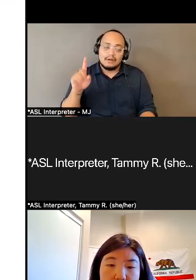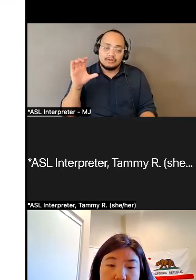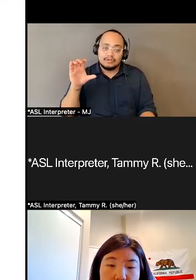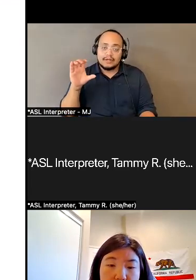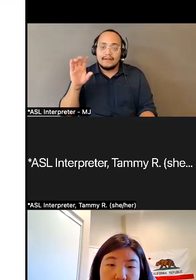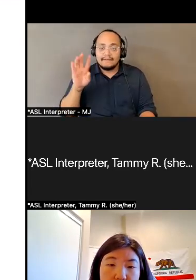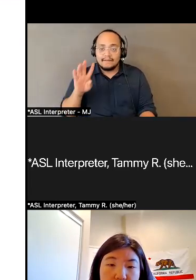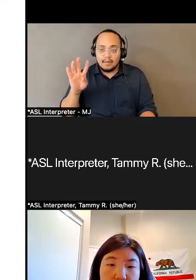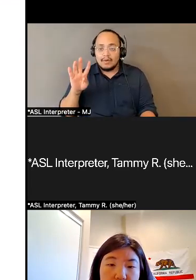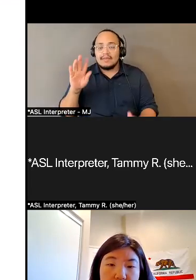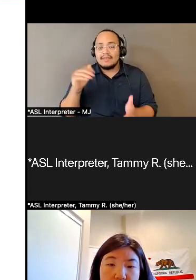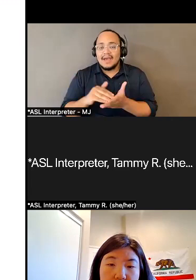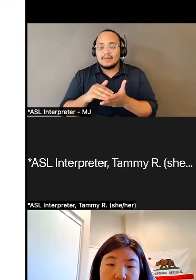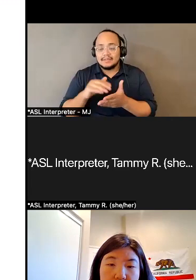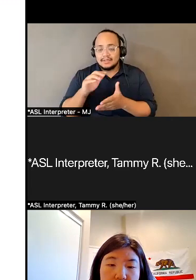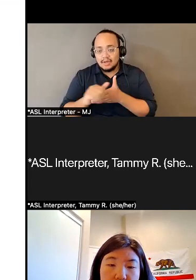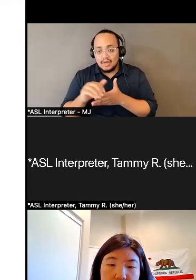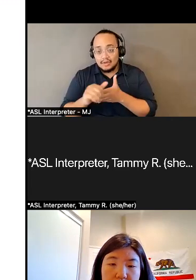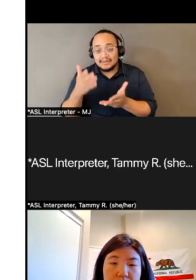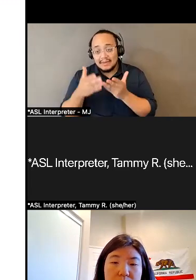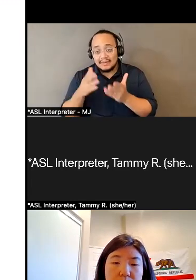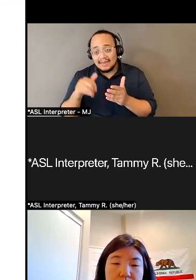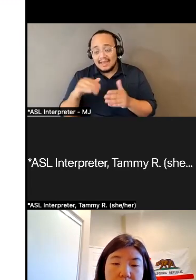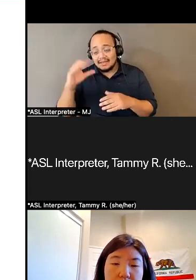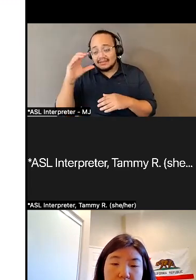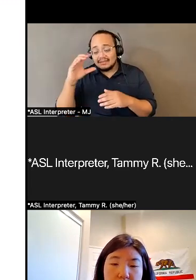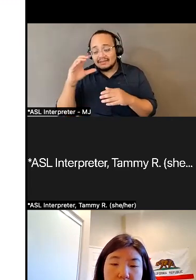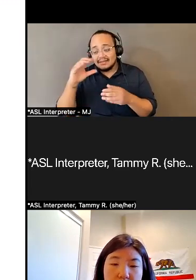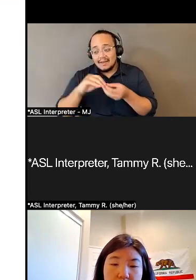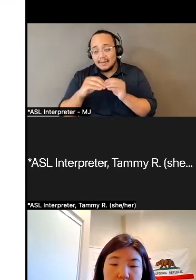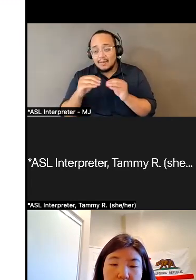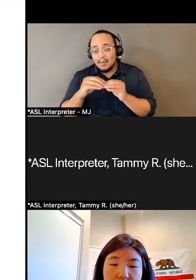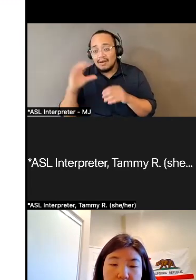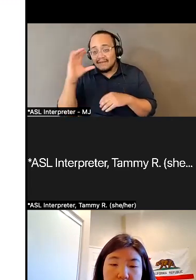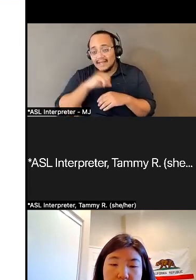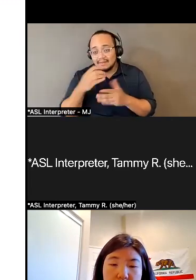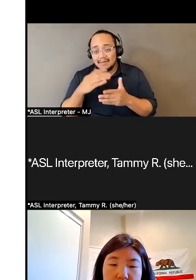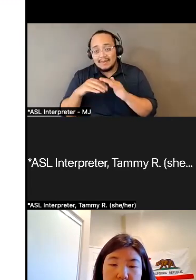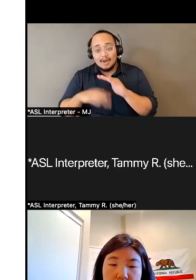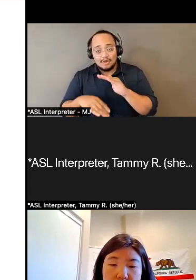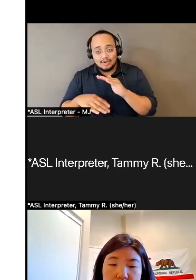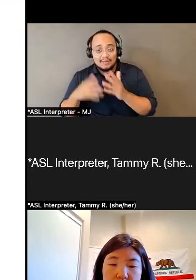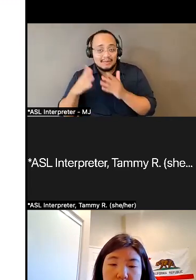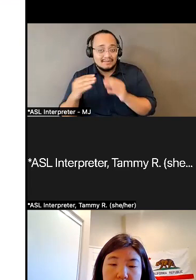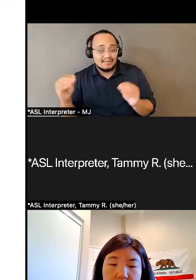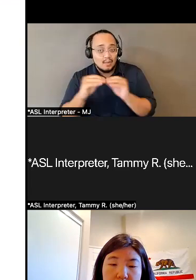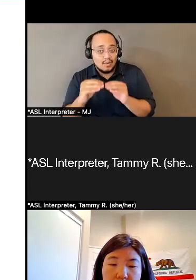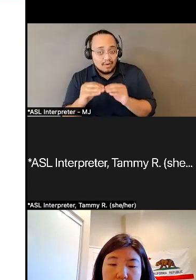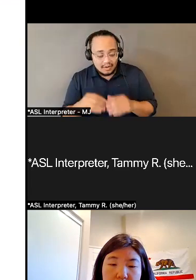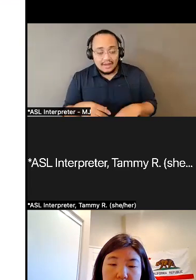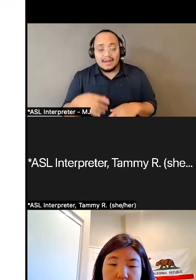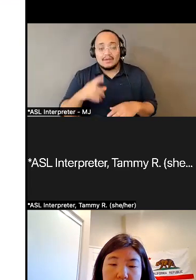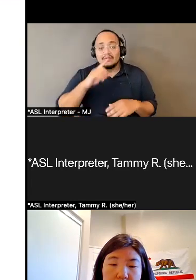$104,000. And this is likely an underestimate. This estimate is primarily based on medical costs and